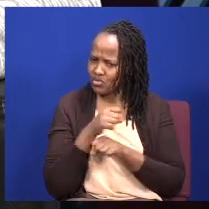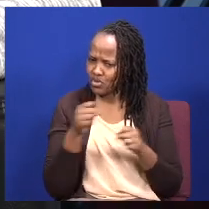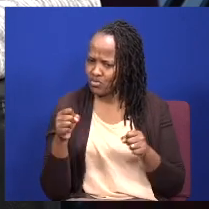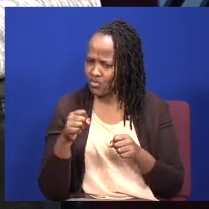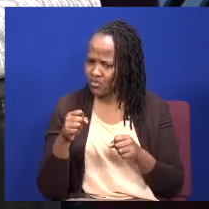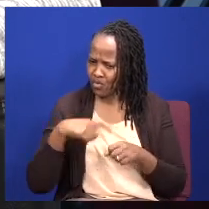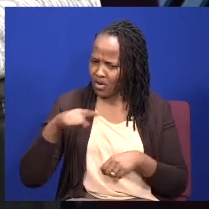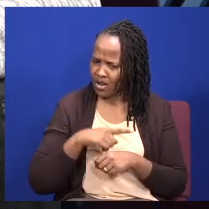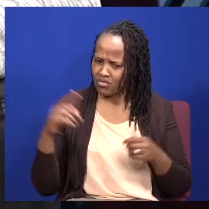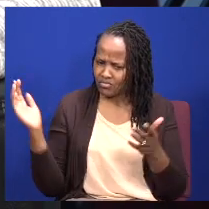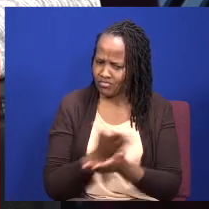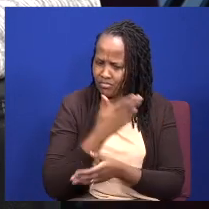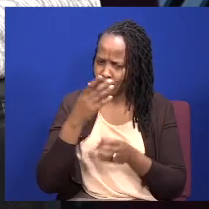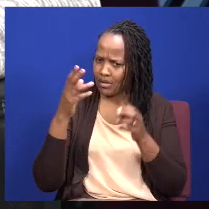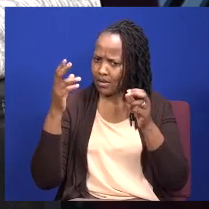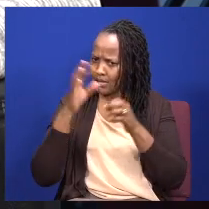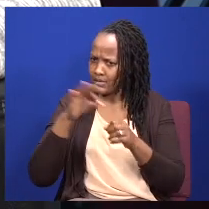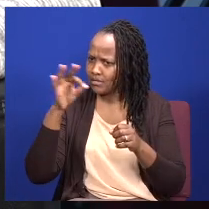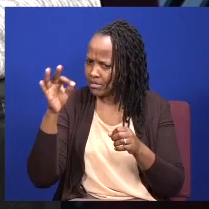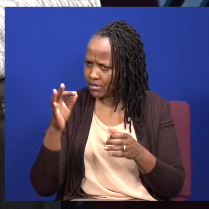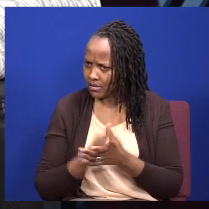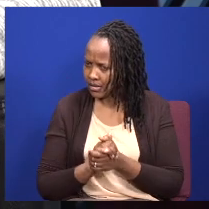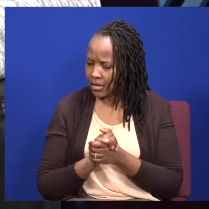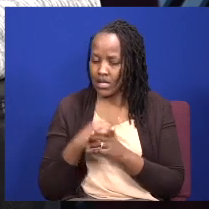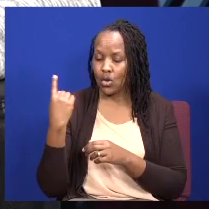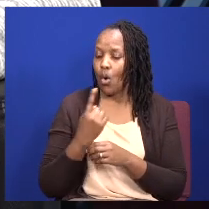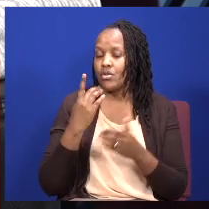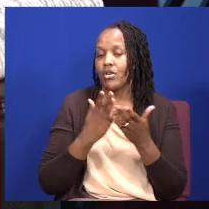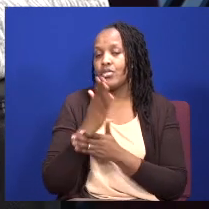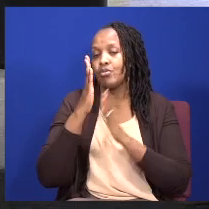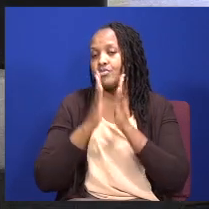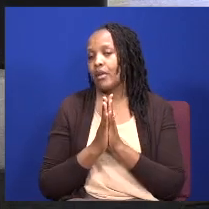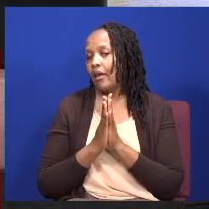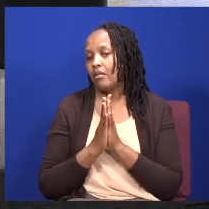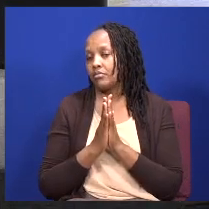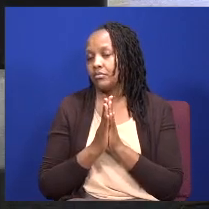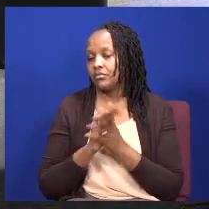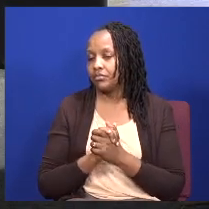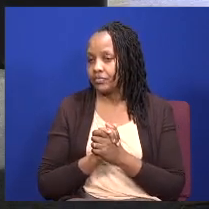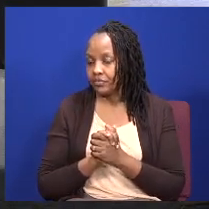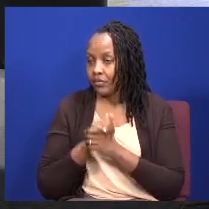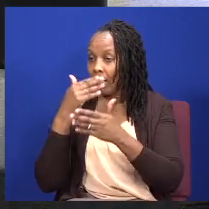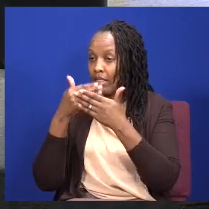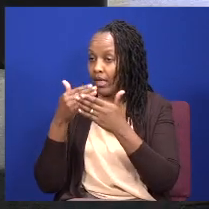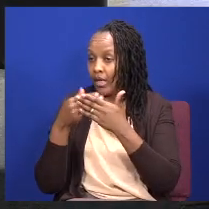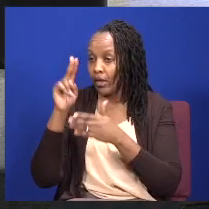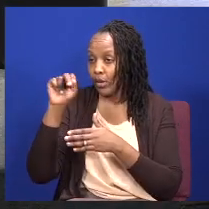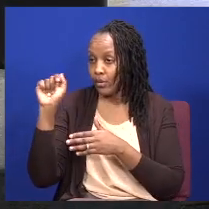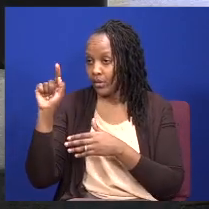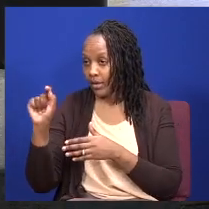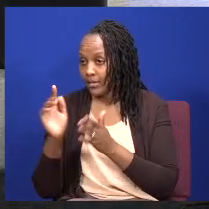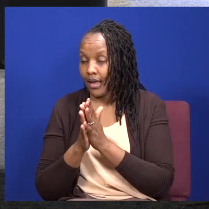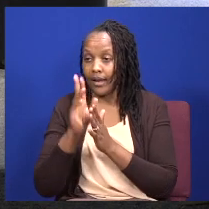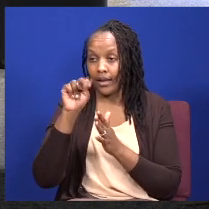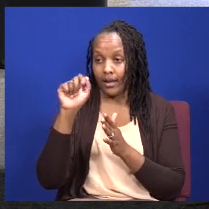out?" He replied, "This kind can come out only by prayer." Wow. Thank you so much, Natalie and Nathan,